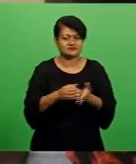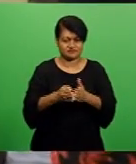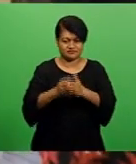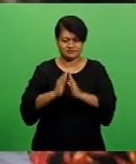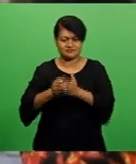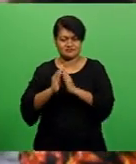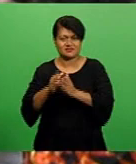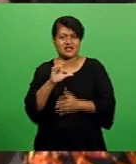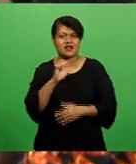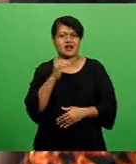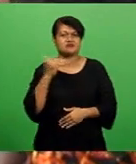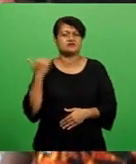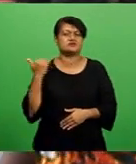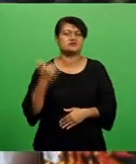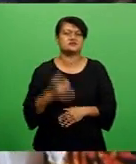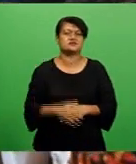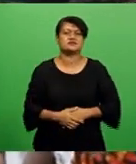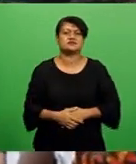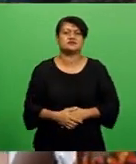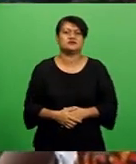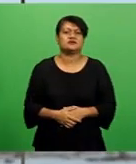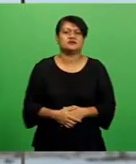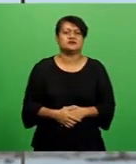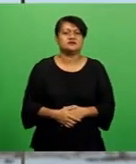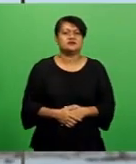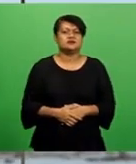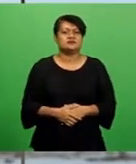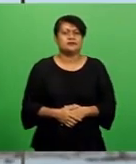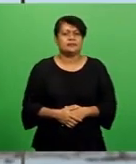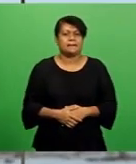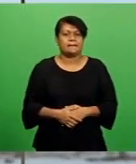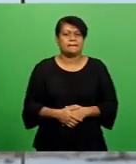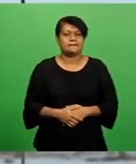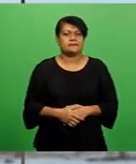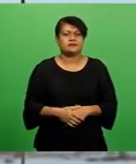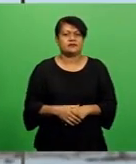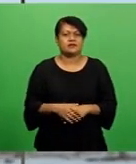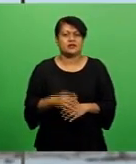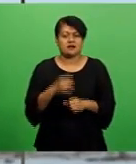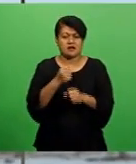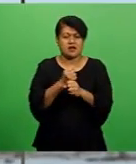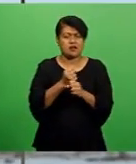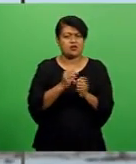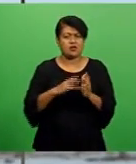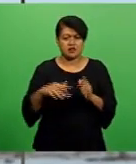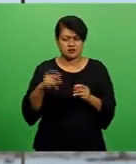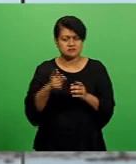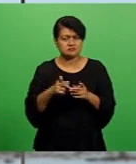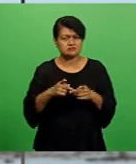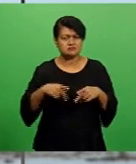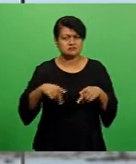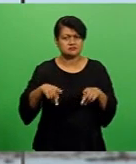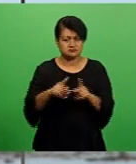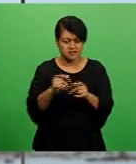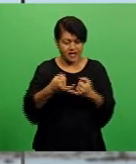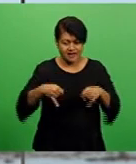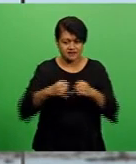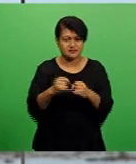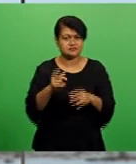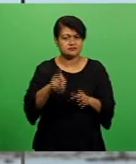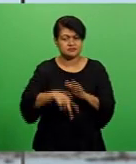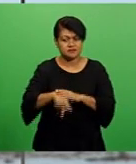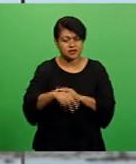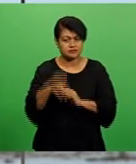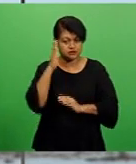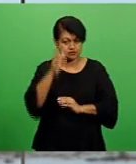schools. Eleanor Turangaivu, FBC News. Rehabilitation at Ngaloa Island Primary School in Bua is almost